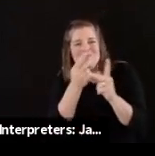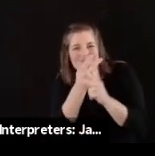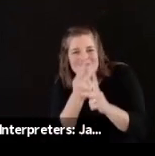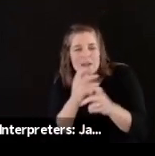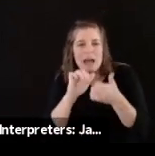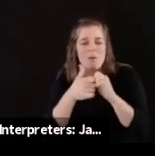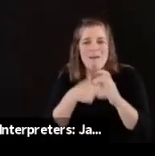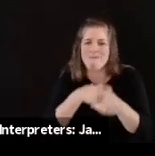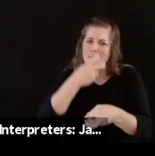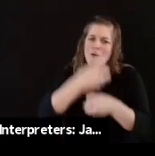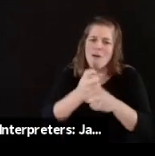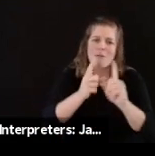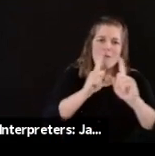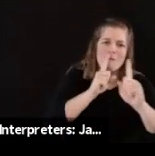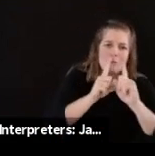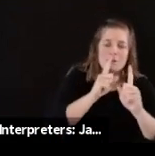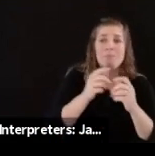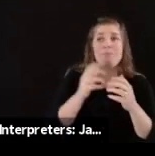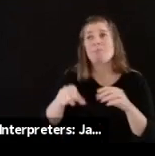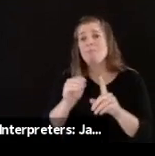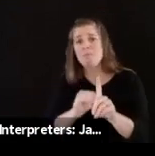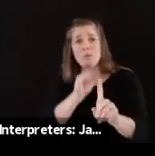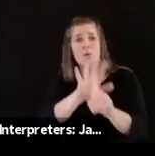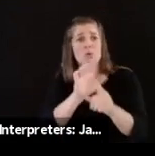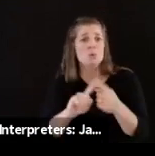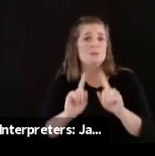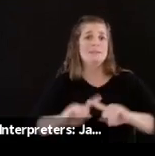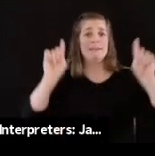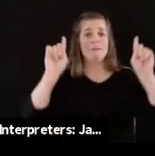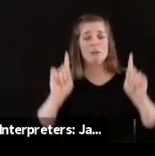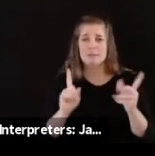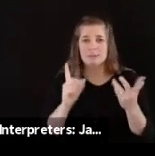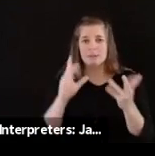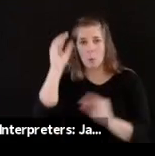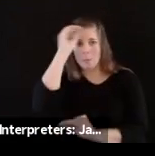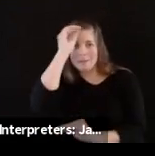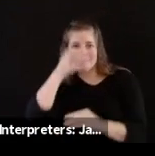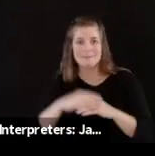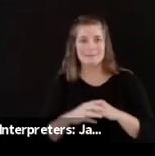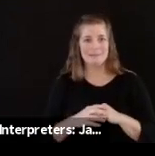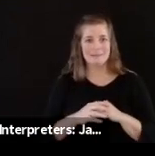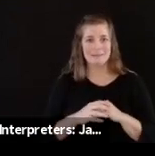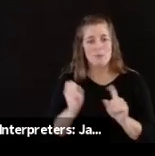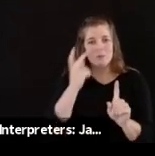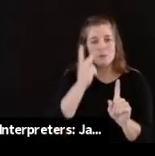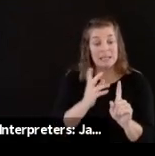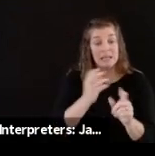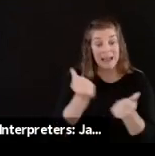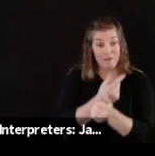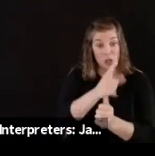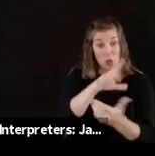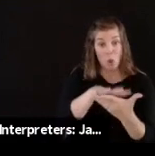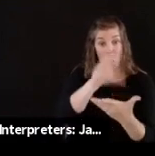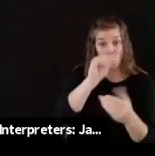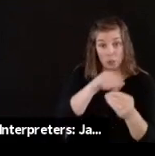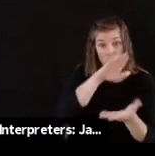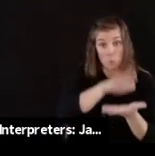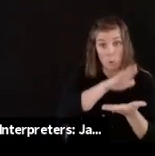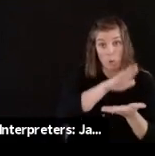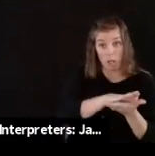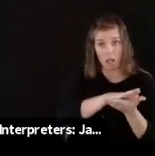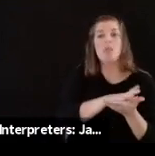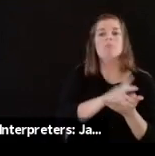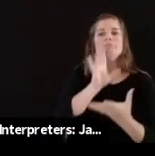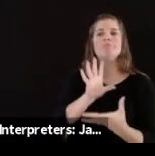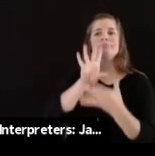them to different opinions. And we have to help them see how what they're learning in school connects to the world outside.